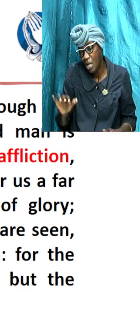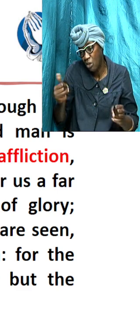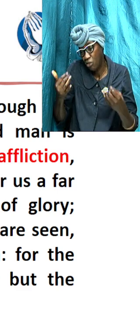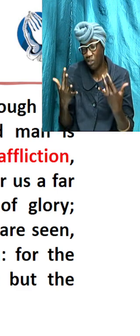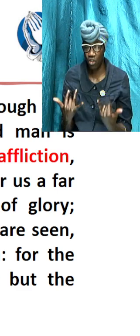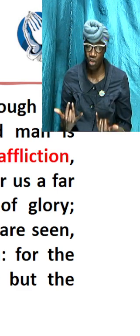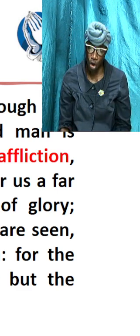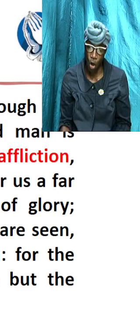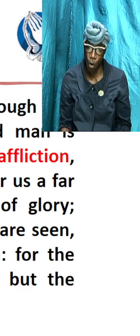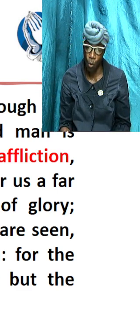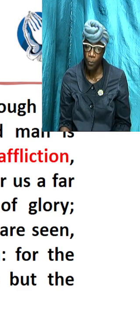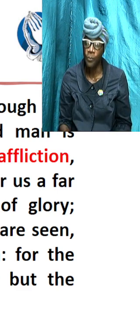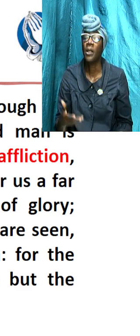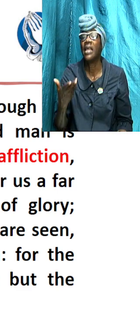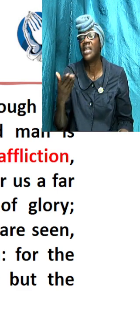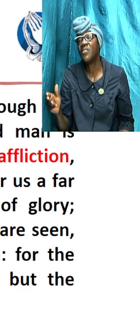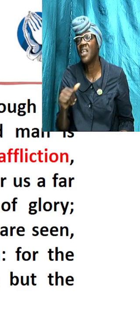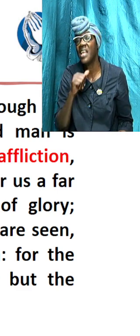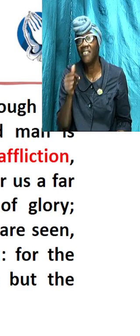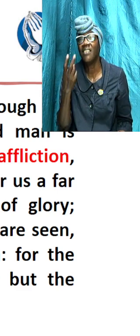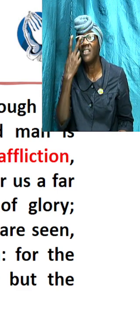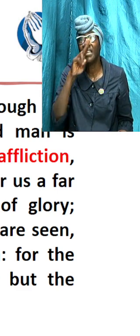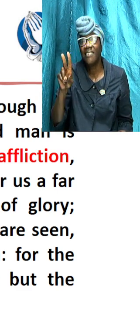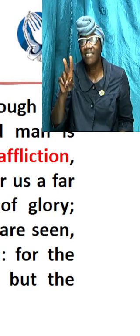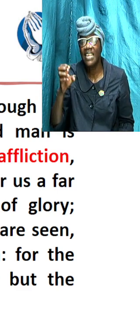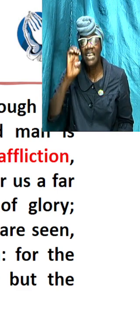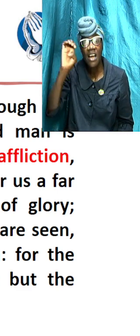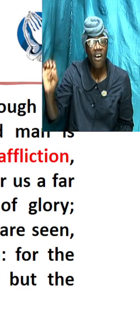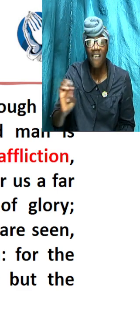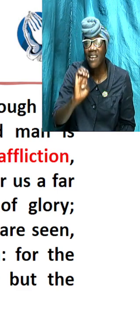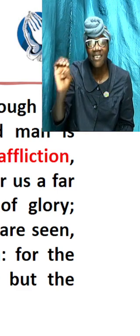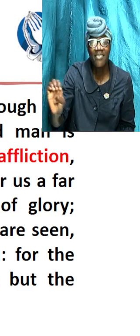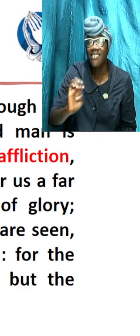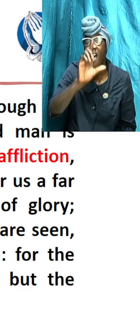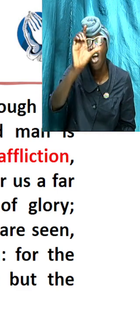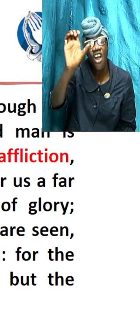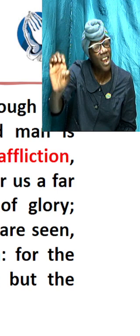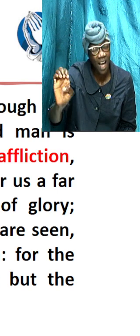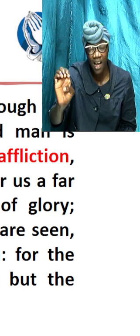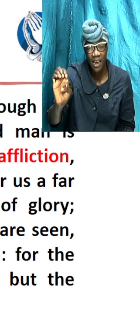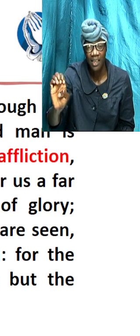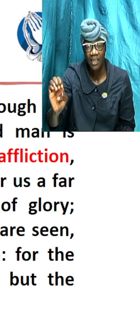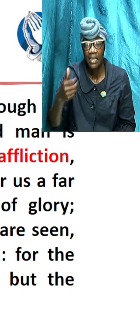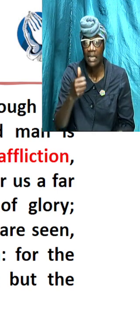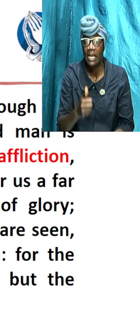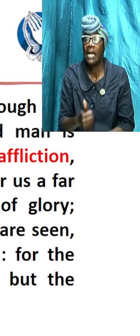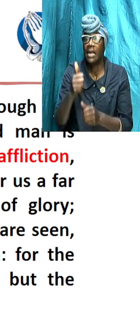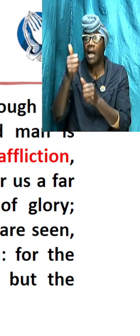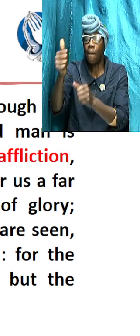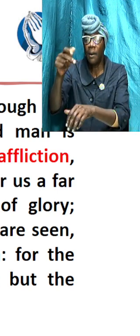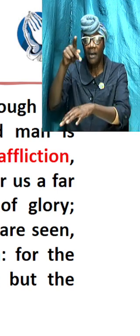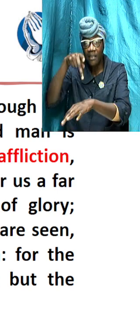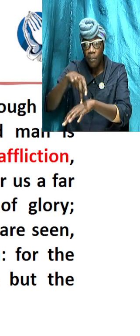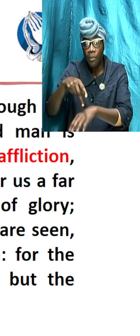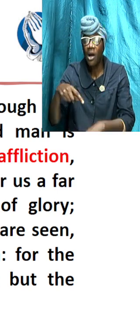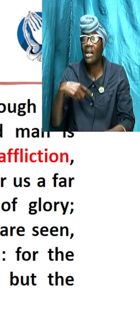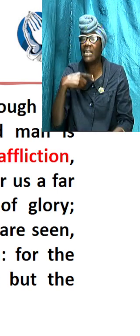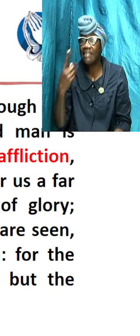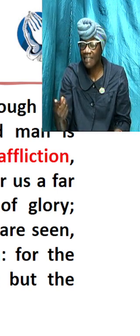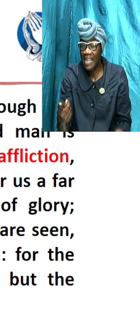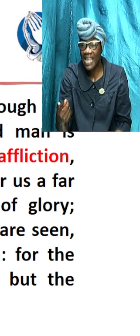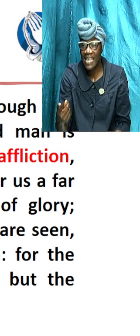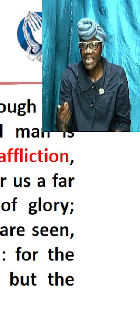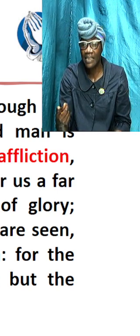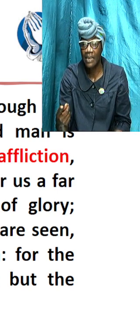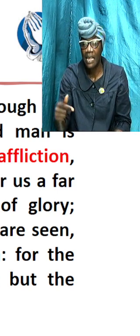the things which are not seen are eternal. In other words, the Apostle Paul was simply making this point.